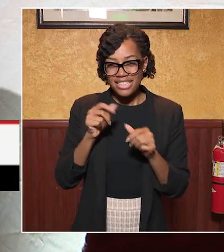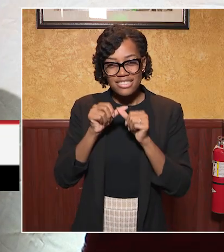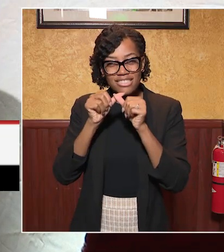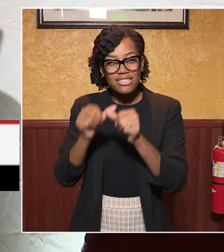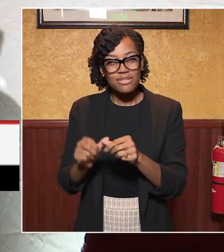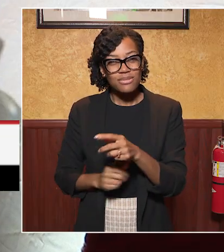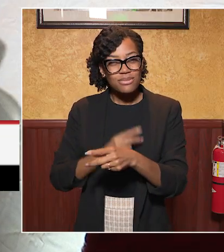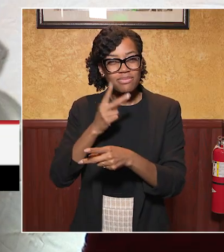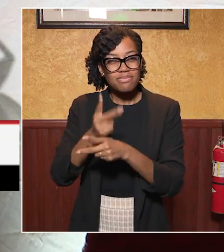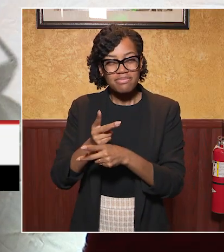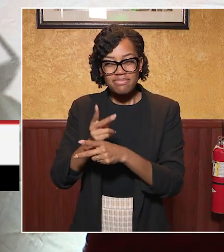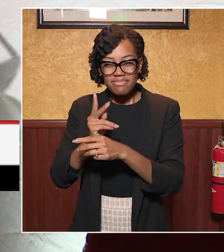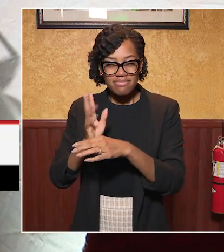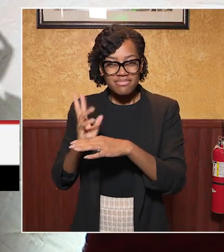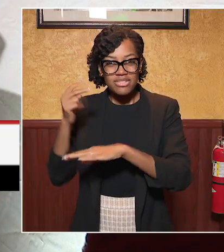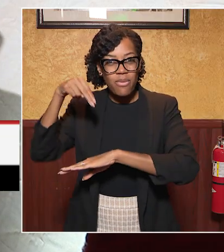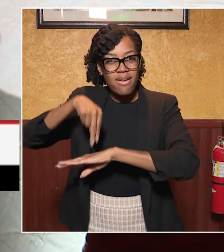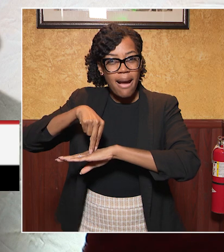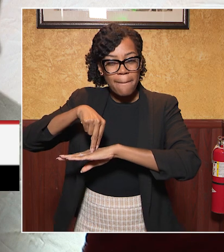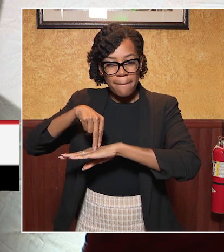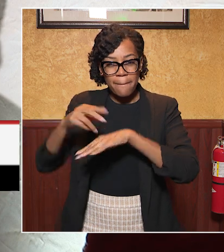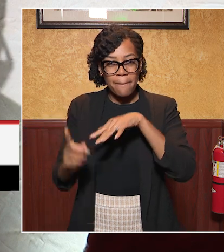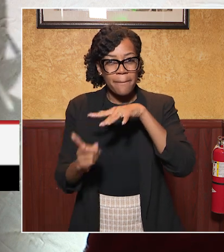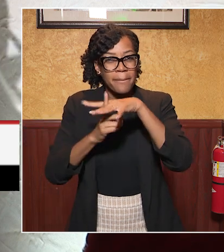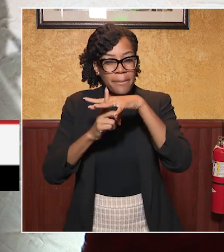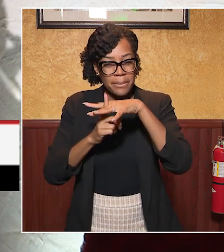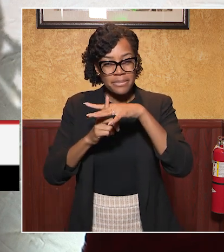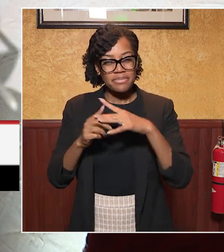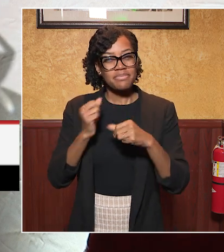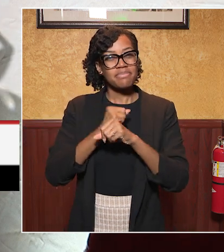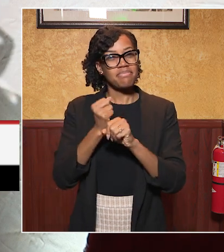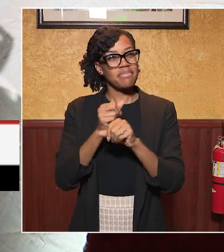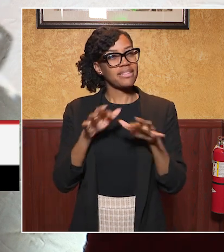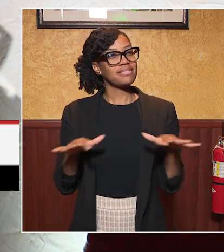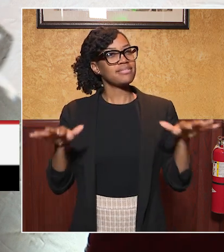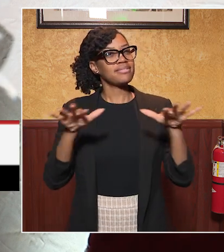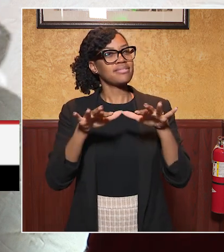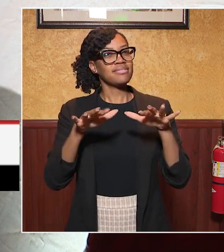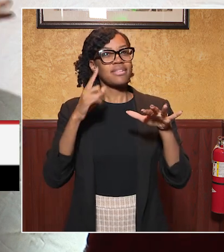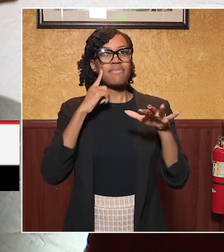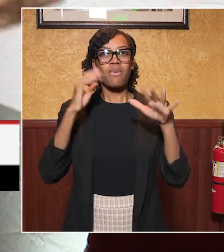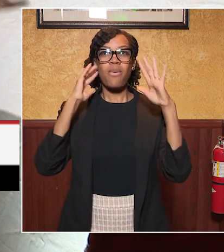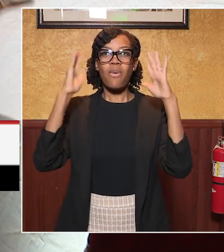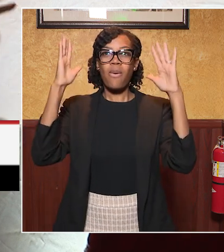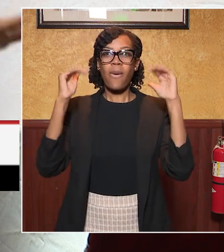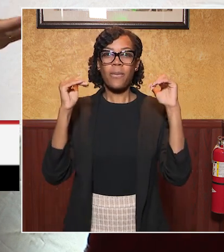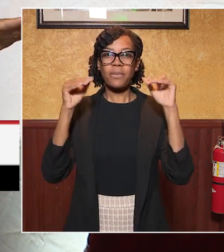make space for hope. So as we get ready to open this year's market,